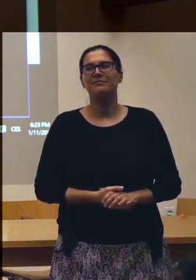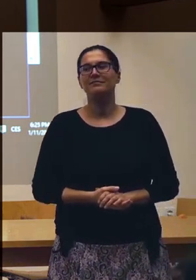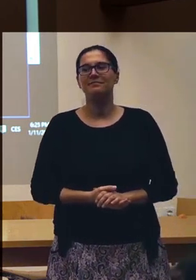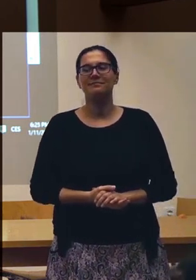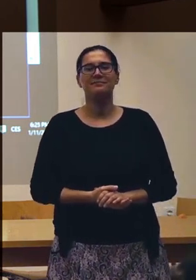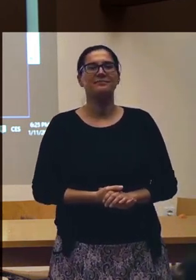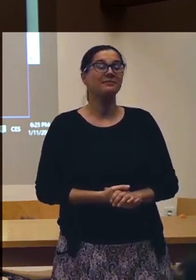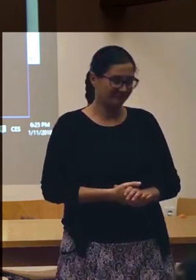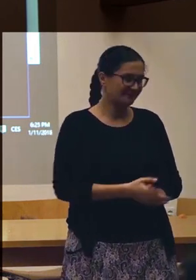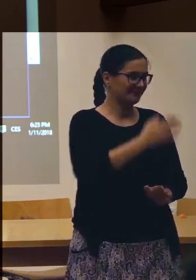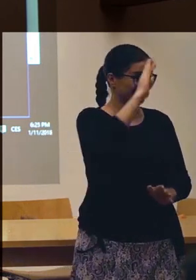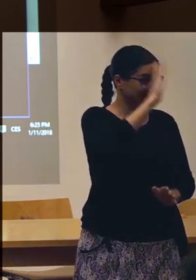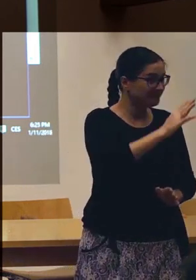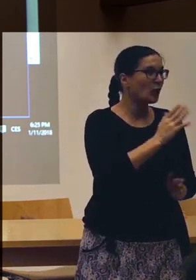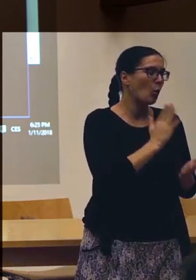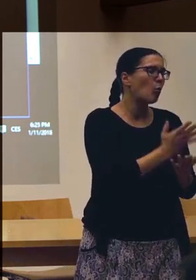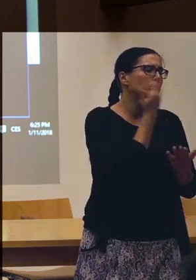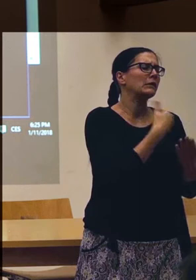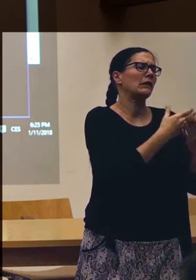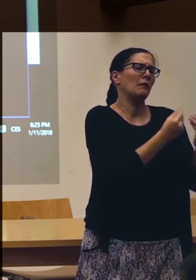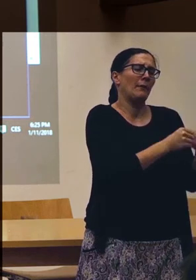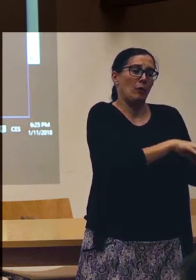Hello. I just gave the introduction.